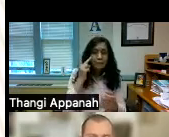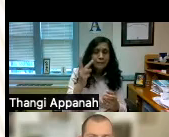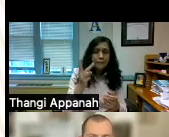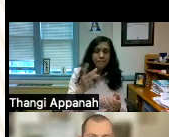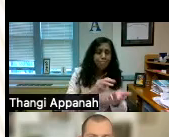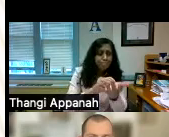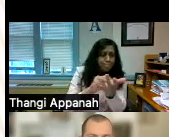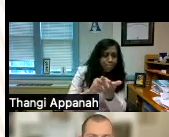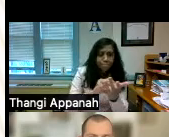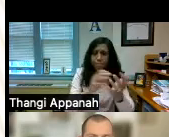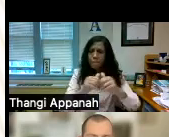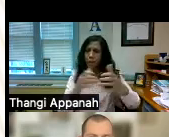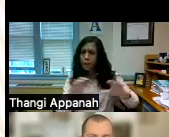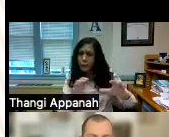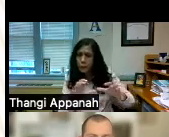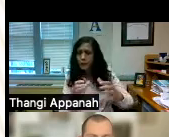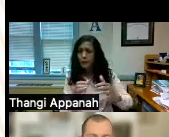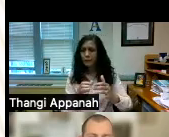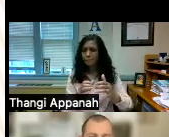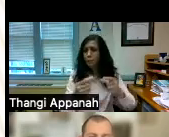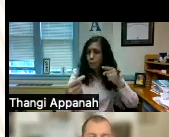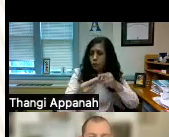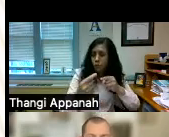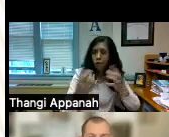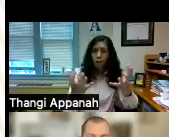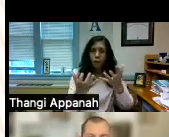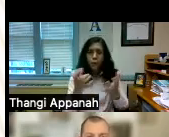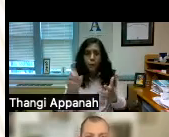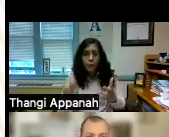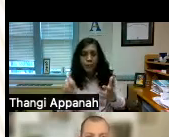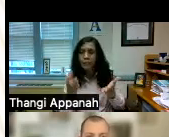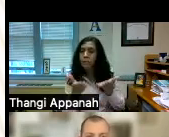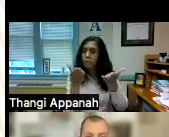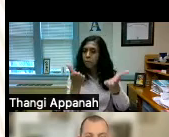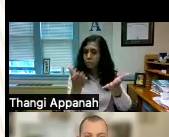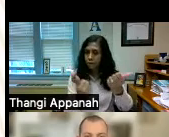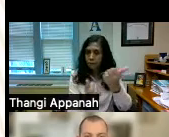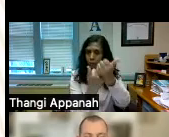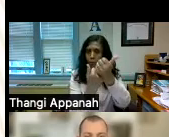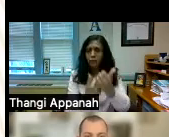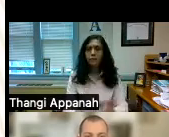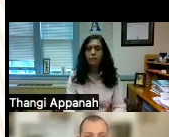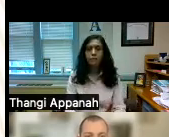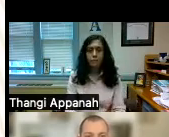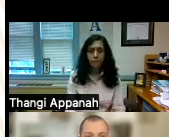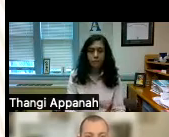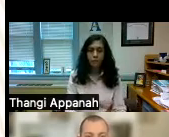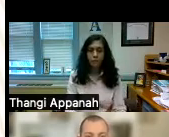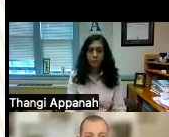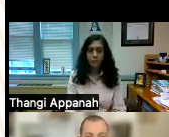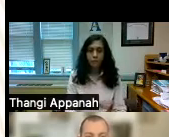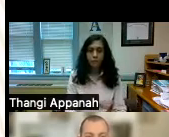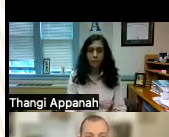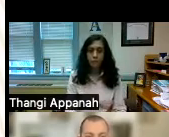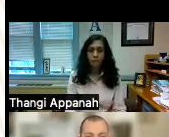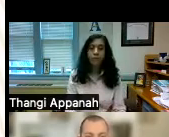Monitoring of the teams needs to be done. Figuring out where struggles are happening, what's needed, and then provide